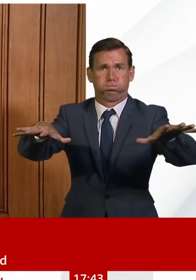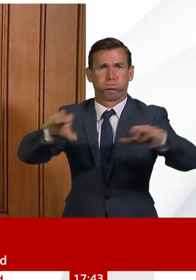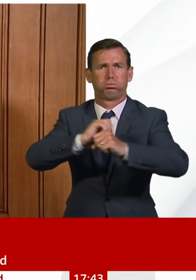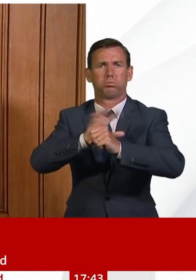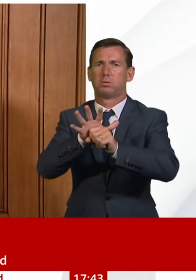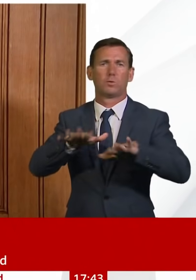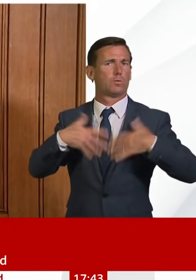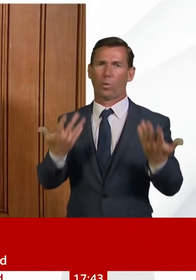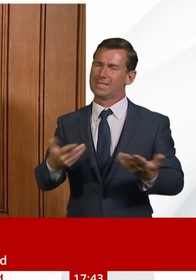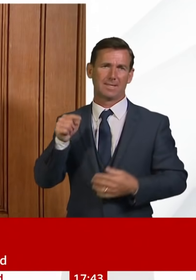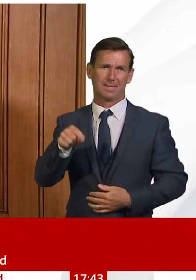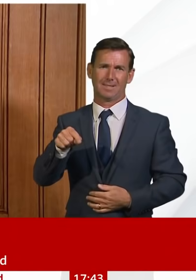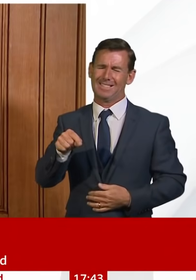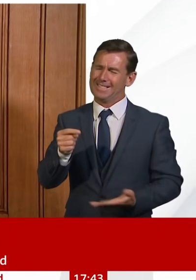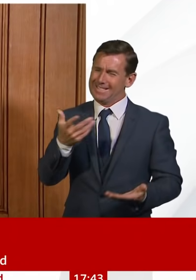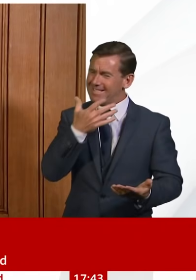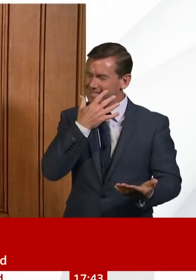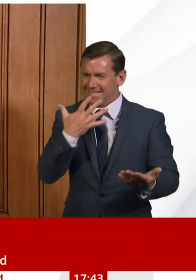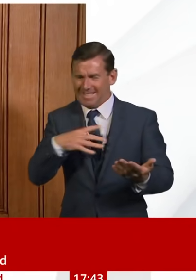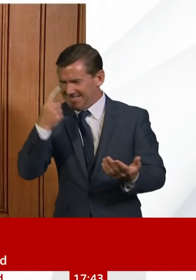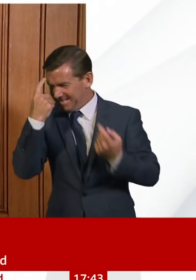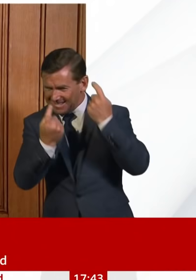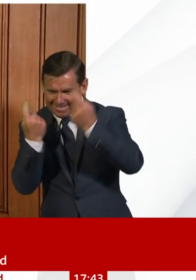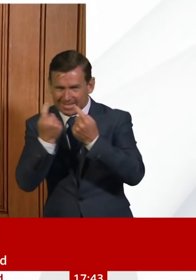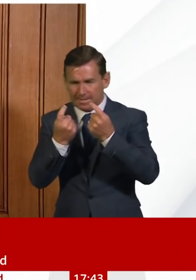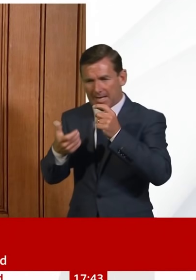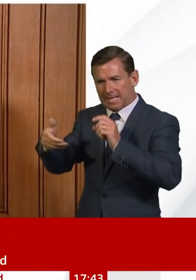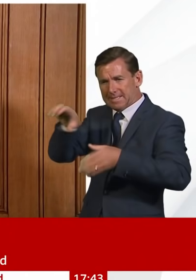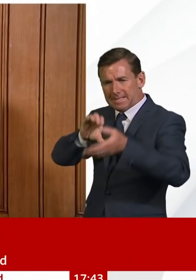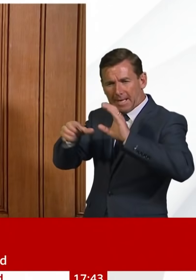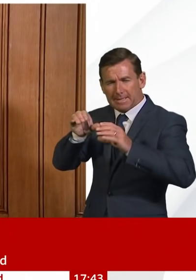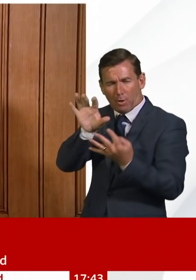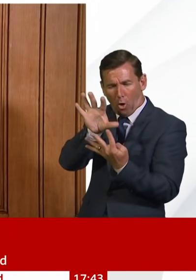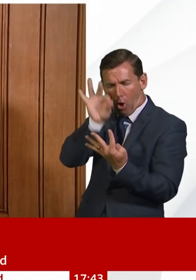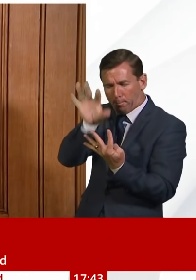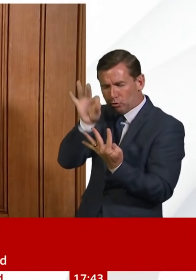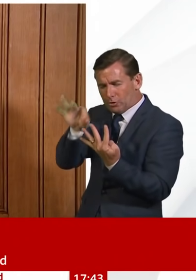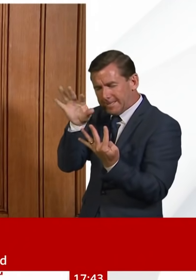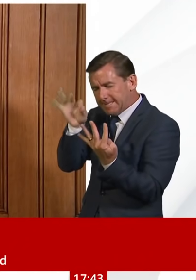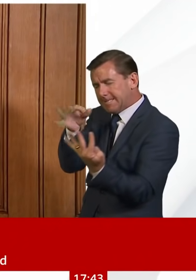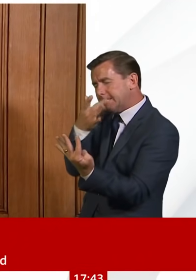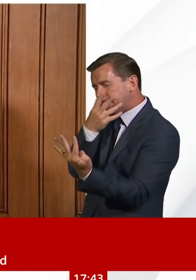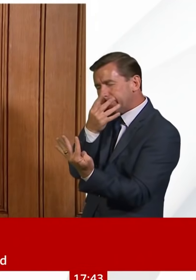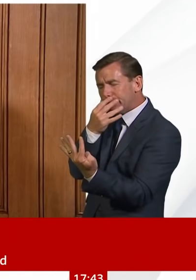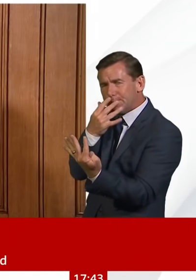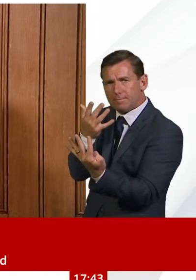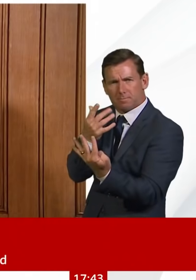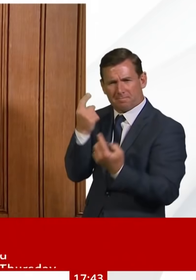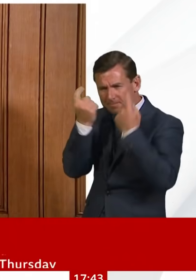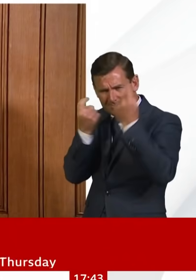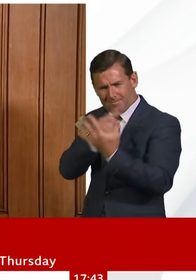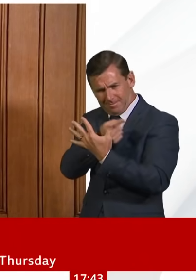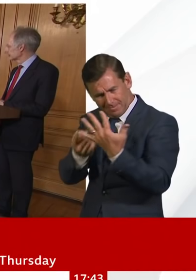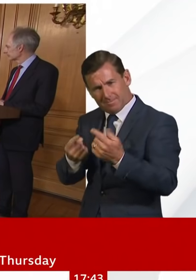act. And all things will be under consideration. All scientific options will be under consideration at that point. I am sure about